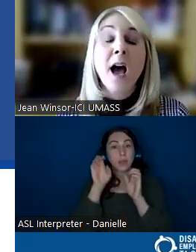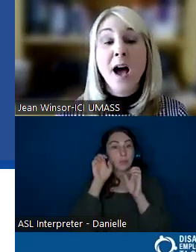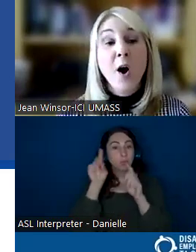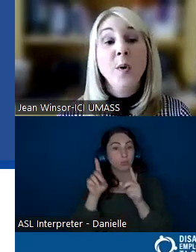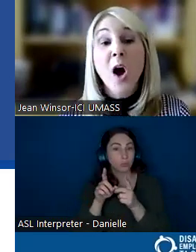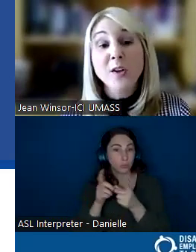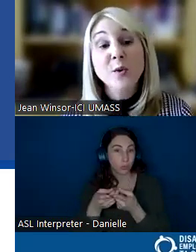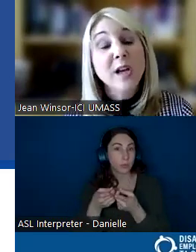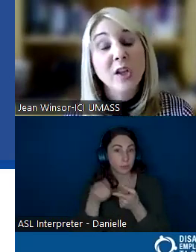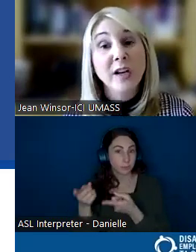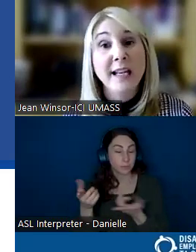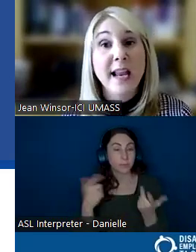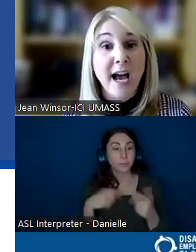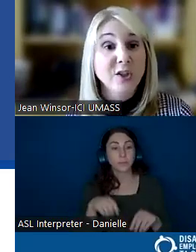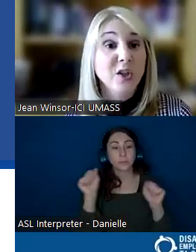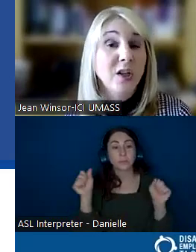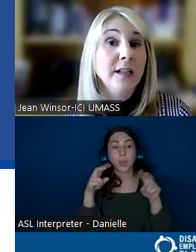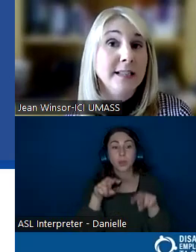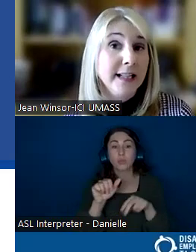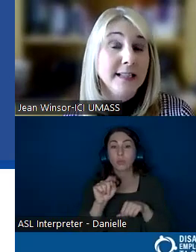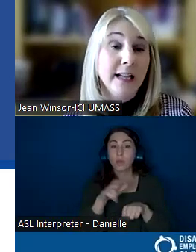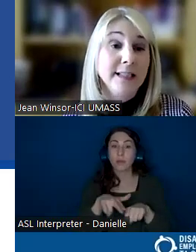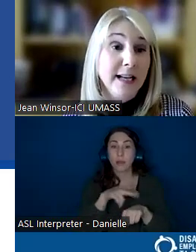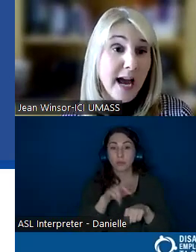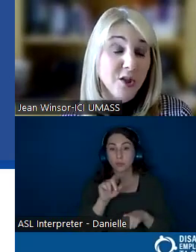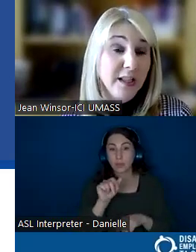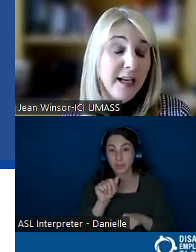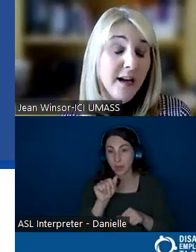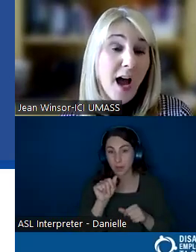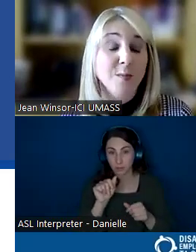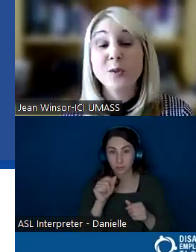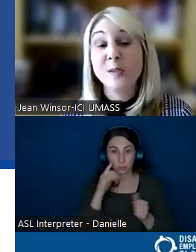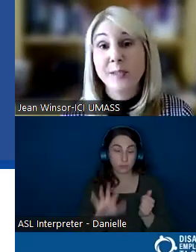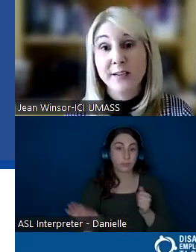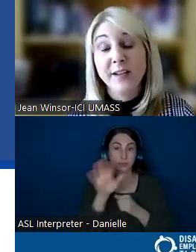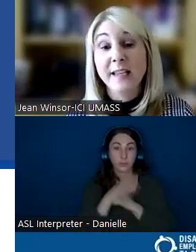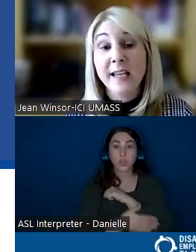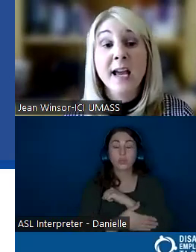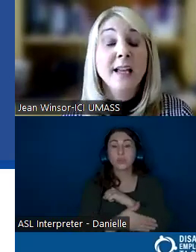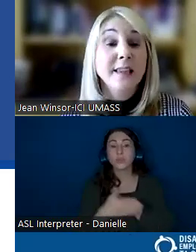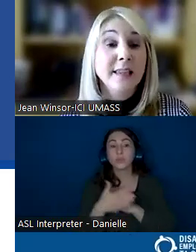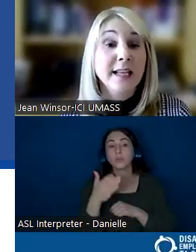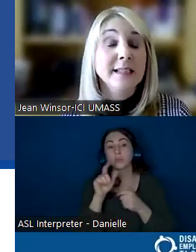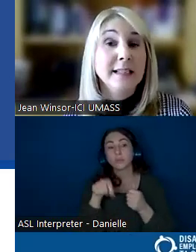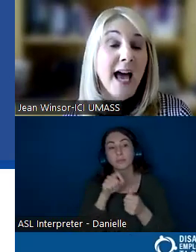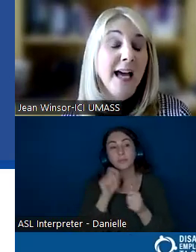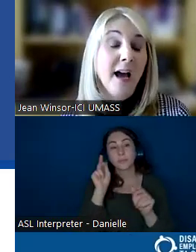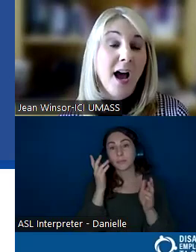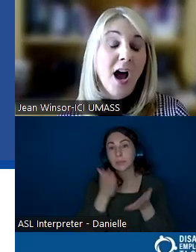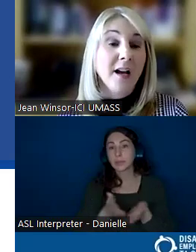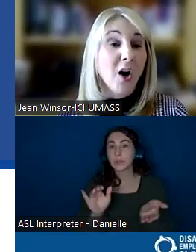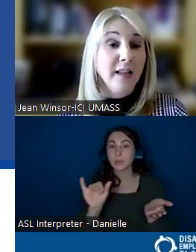departments. We also can look at national data that's collected nationally. So specifically things